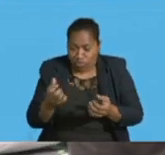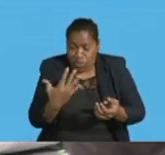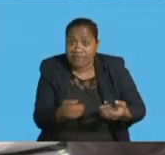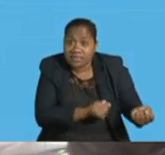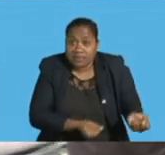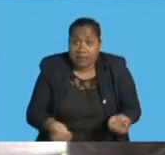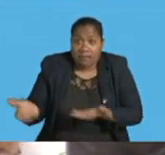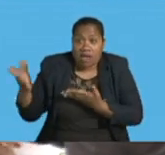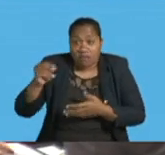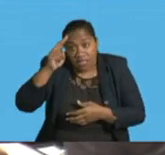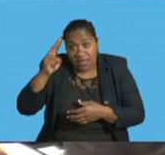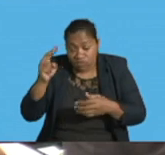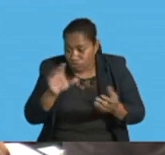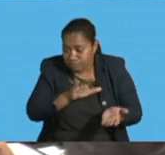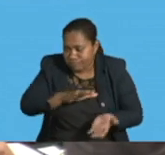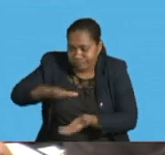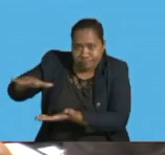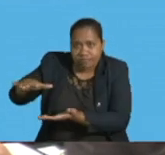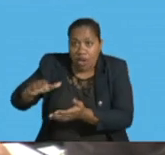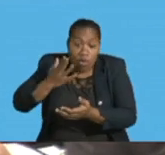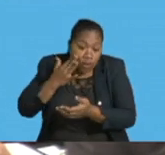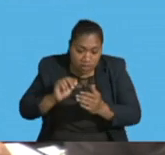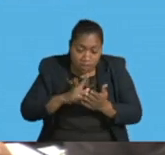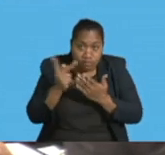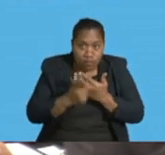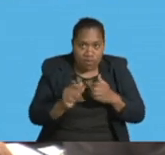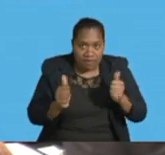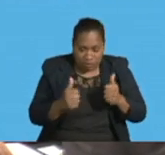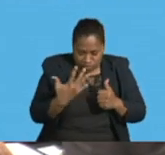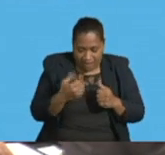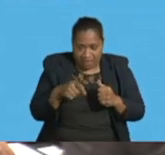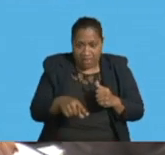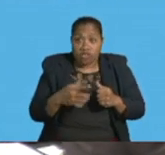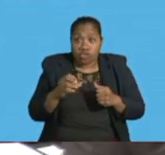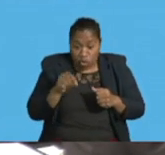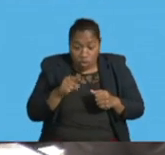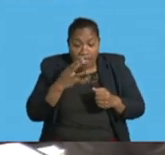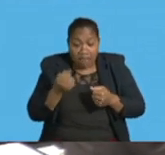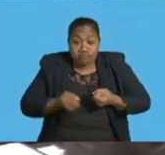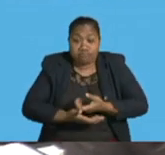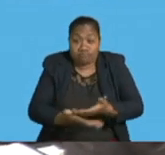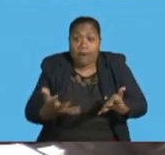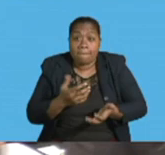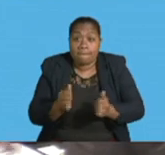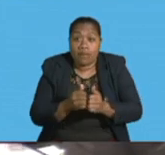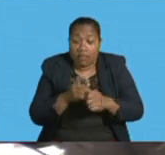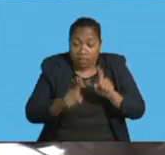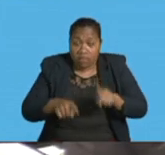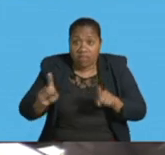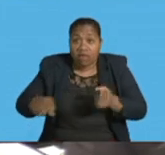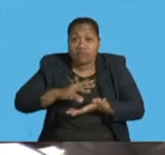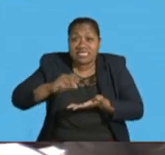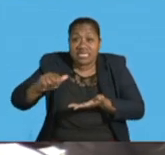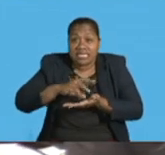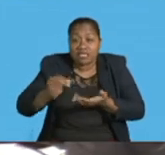after the completion of the project. The nurseries have a wide variety of seedlings that include coastal species, fruit trees,